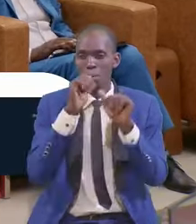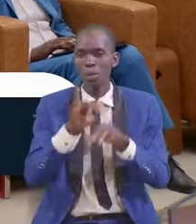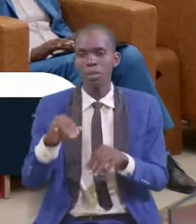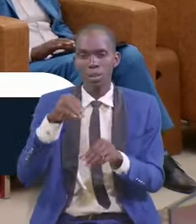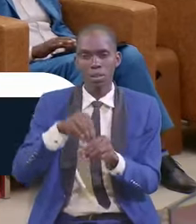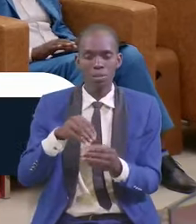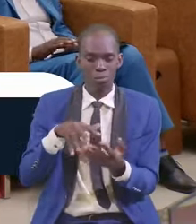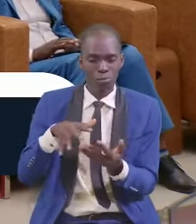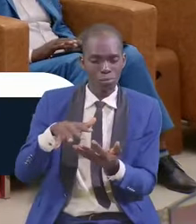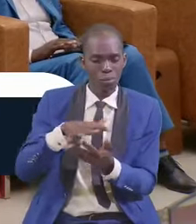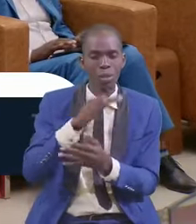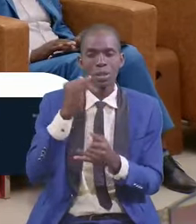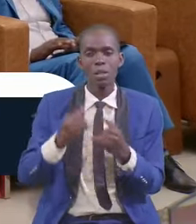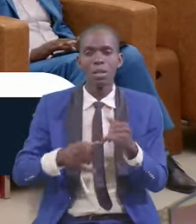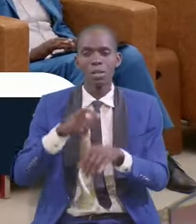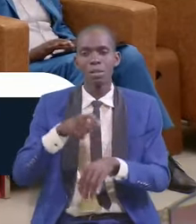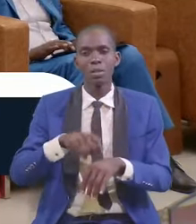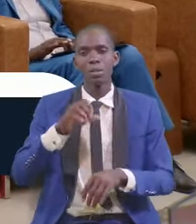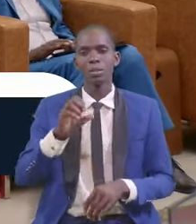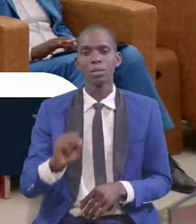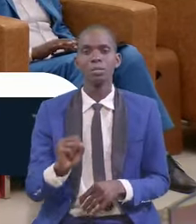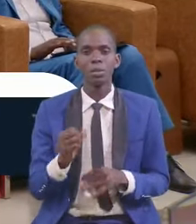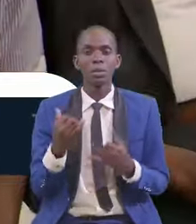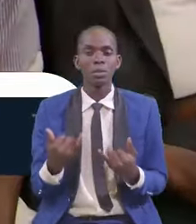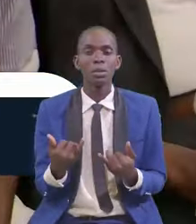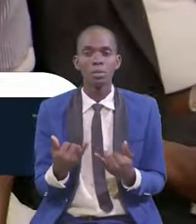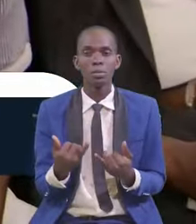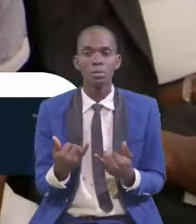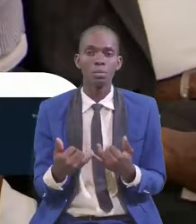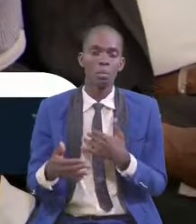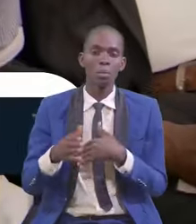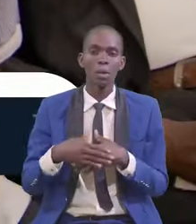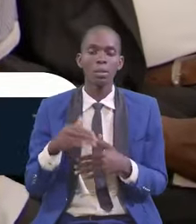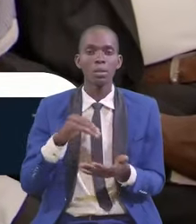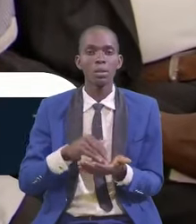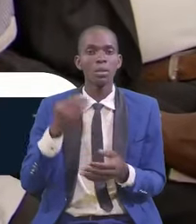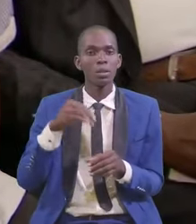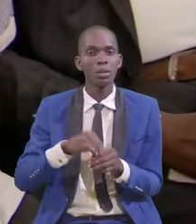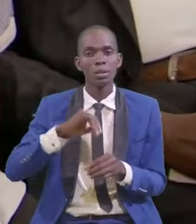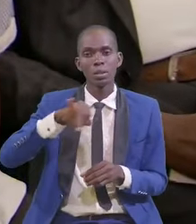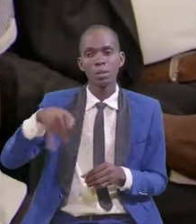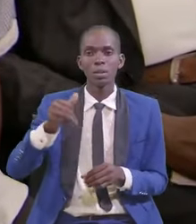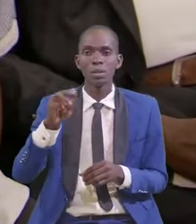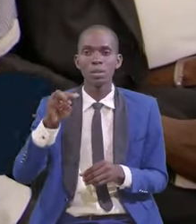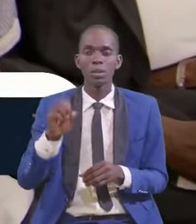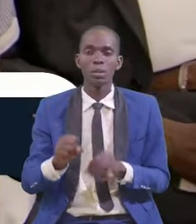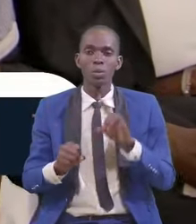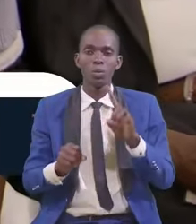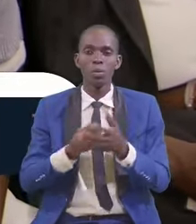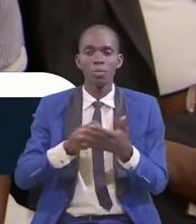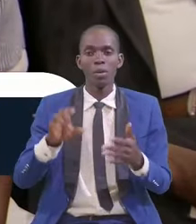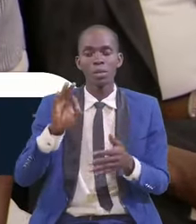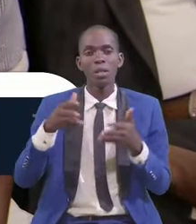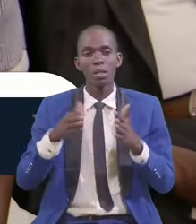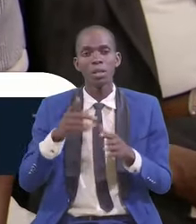in these end times and let's go back to that again in James chapter 1 verse 9 let the